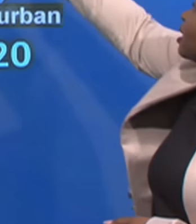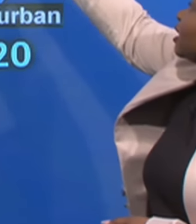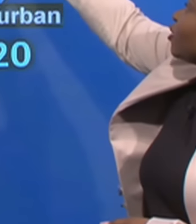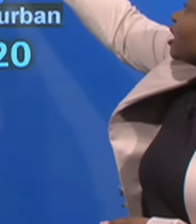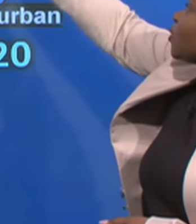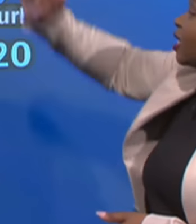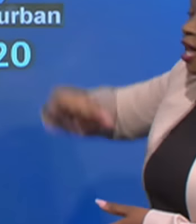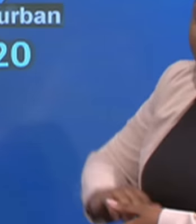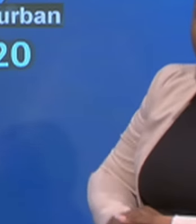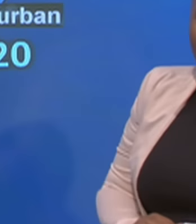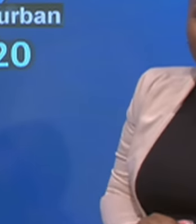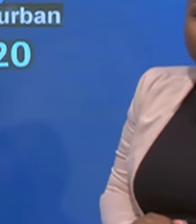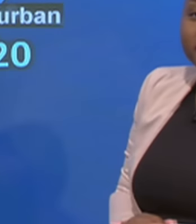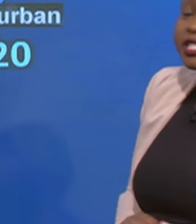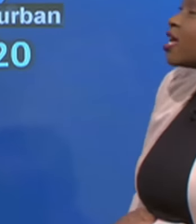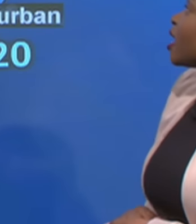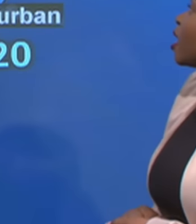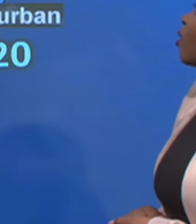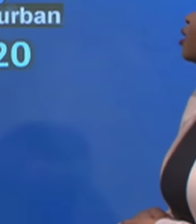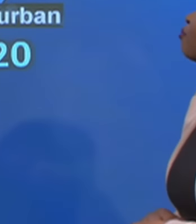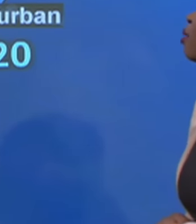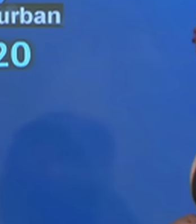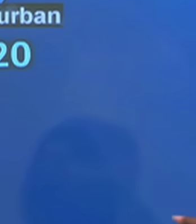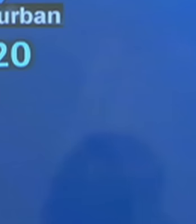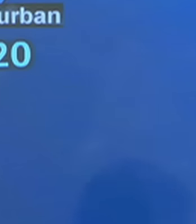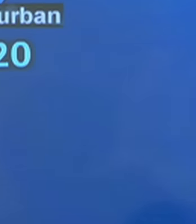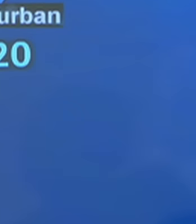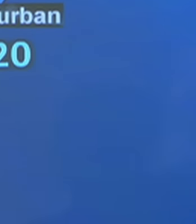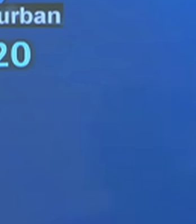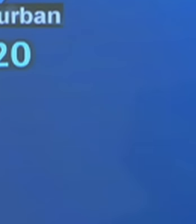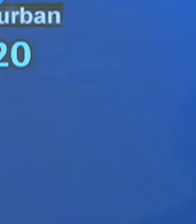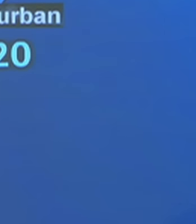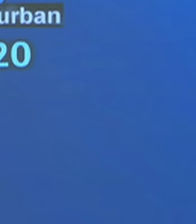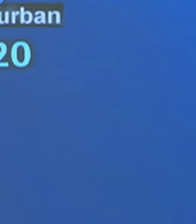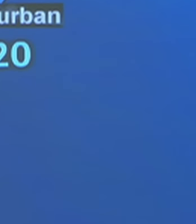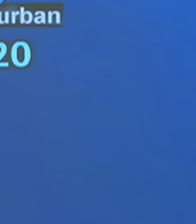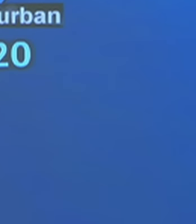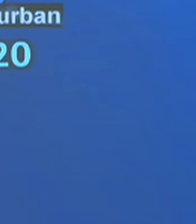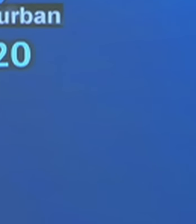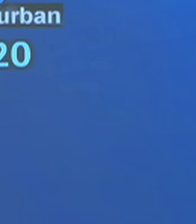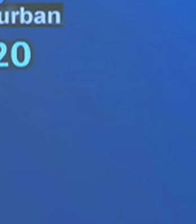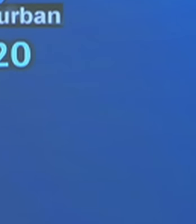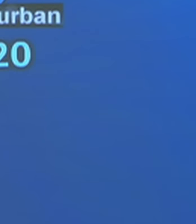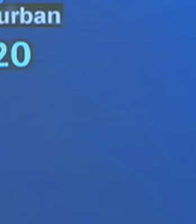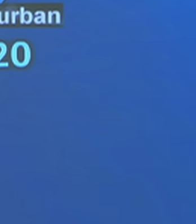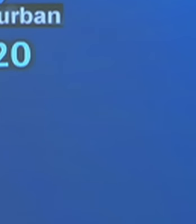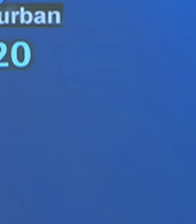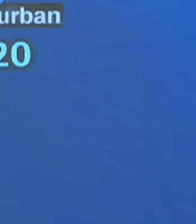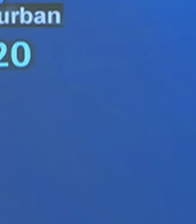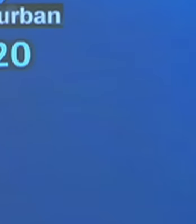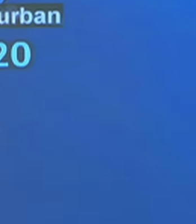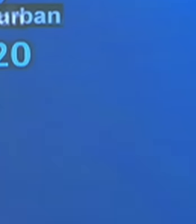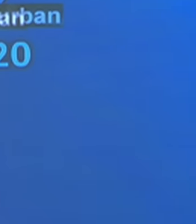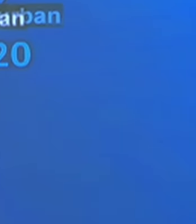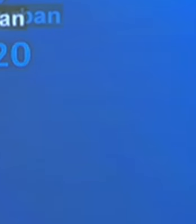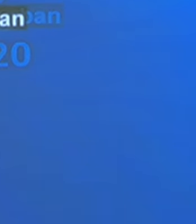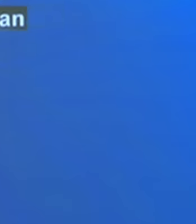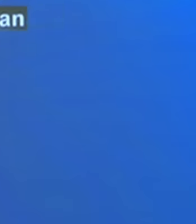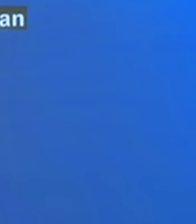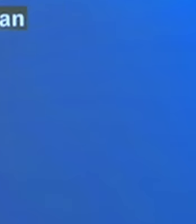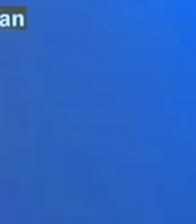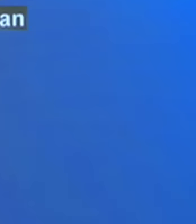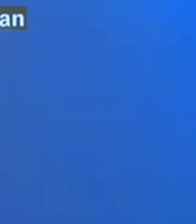di le 60 ya tswelela ka kwa province ya ka kwa Limpopo le dikarolo dingwe tsa province ya Mpumalanga. Me re tswele pele re